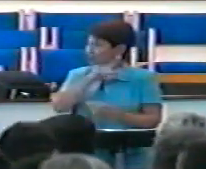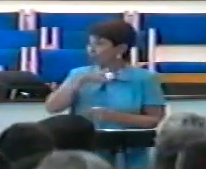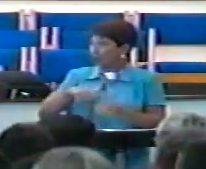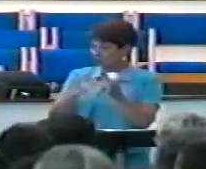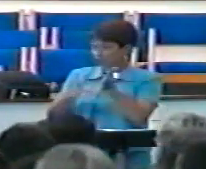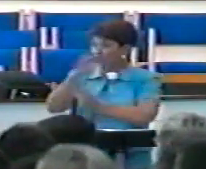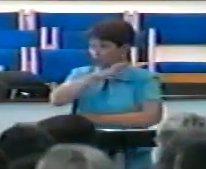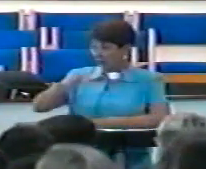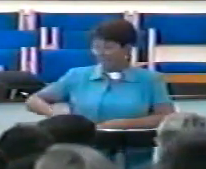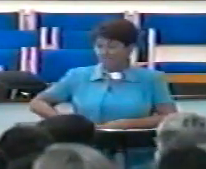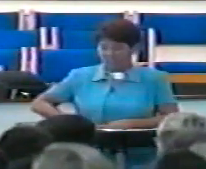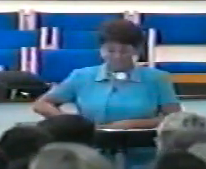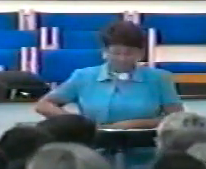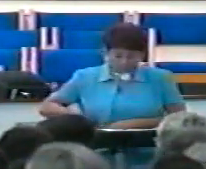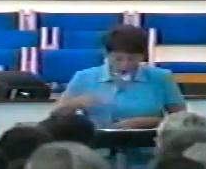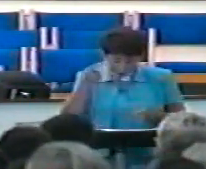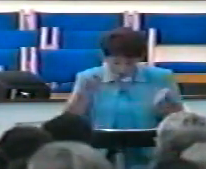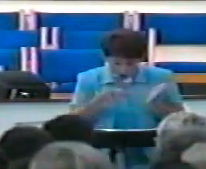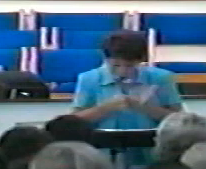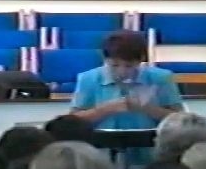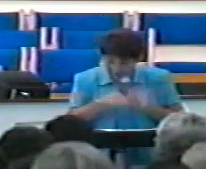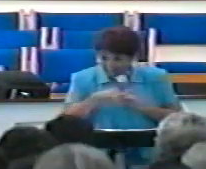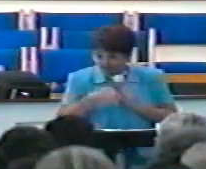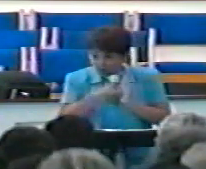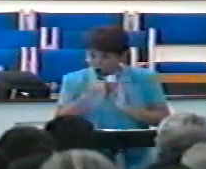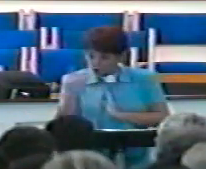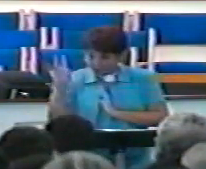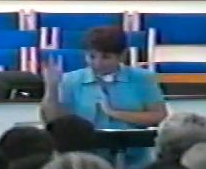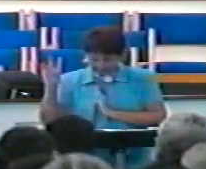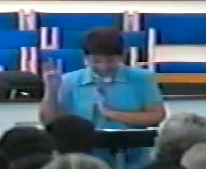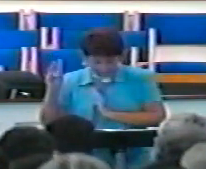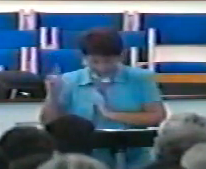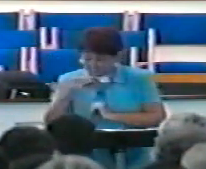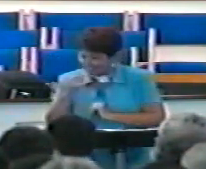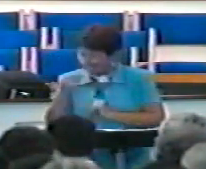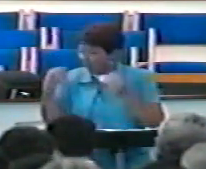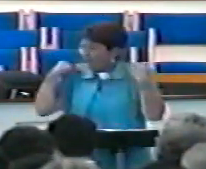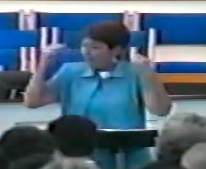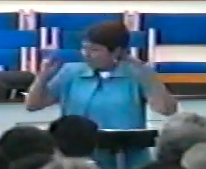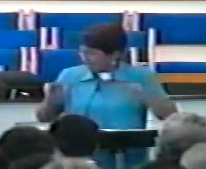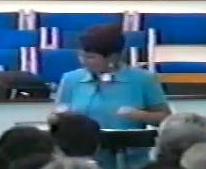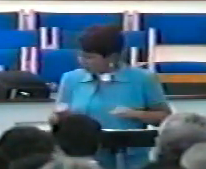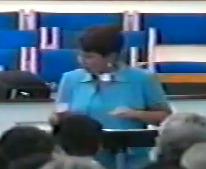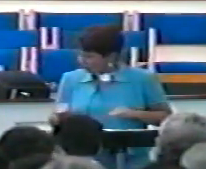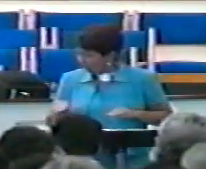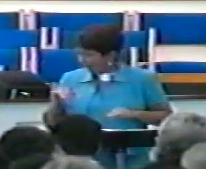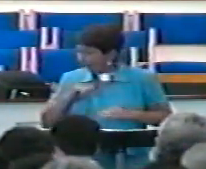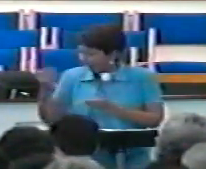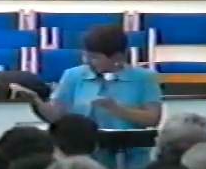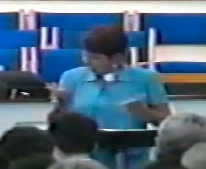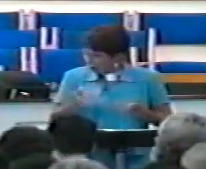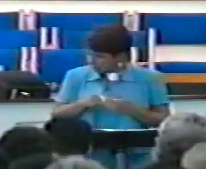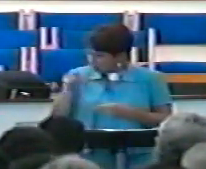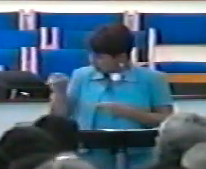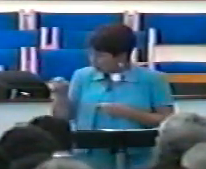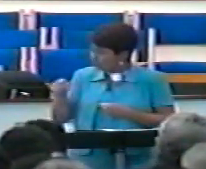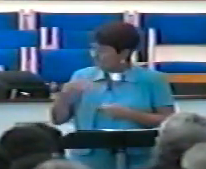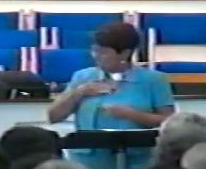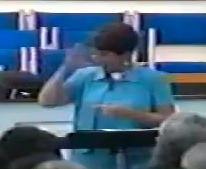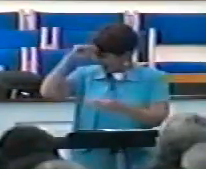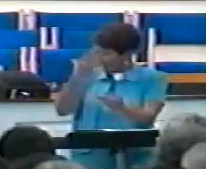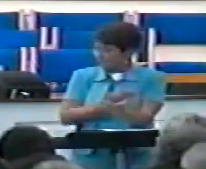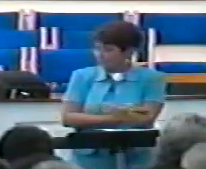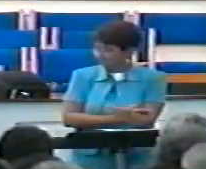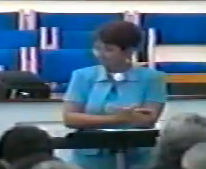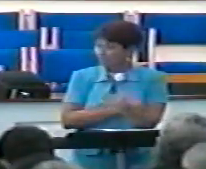here found in verse 17. "Master," this man said, "I have brought unto thee my son." Now, you would normally think